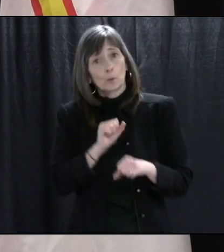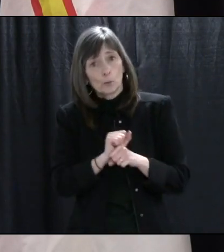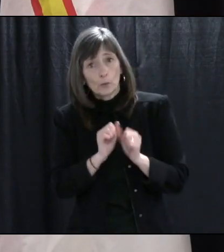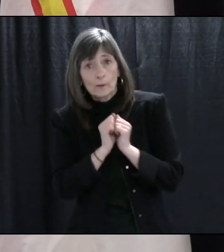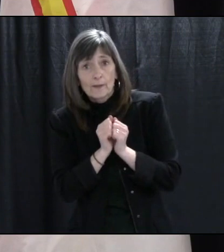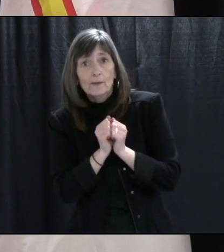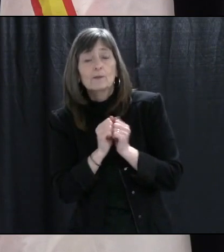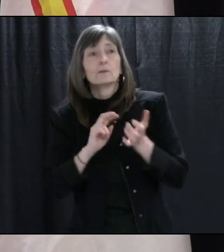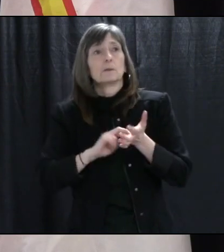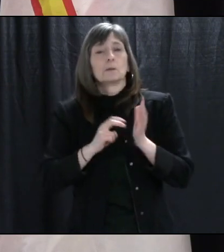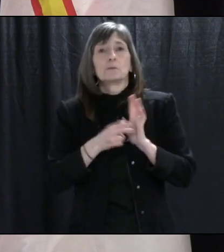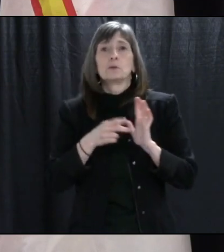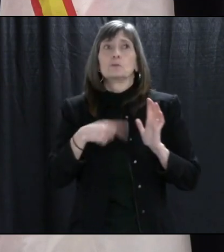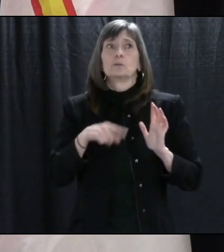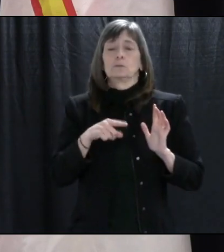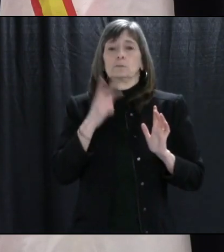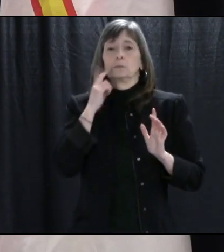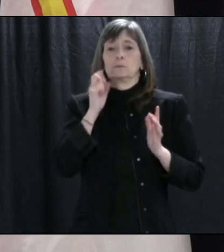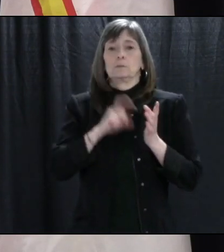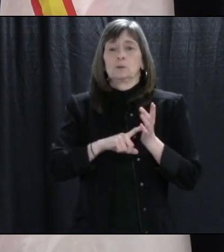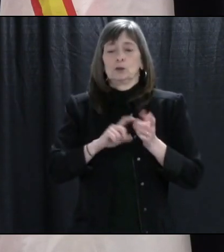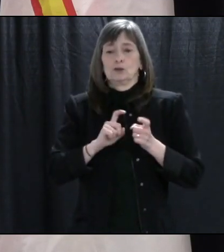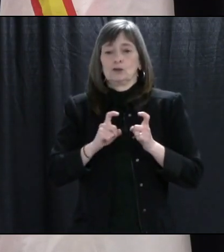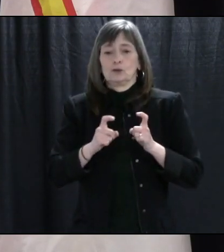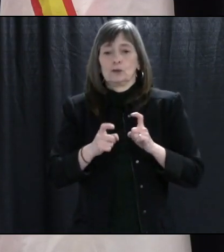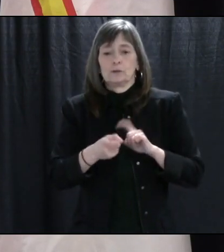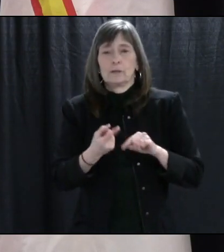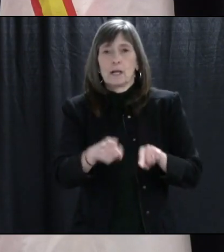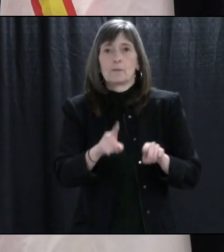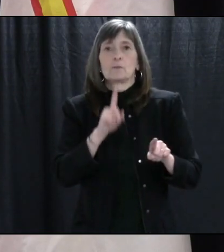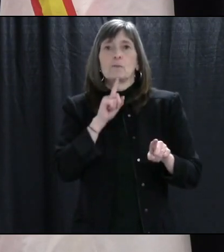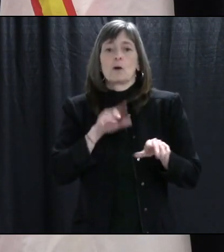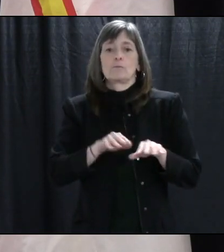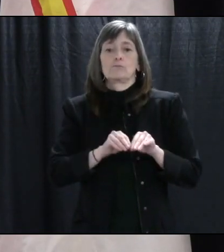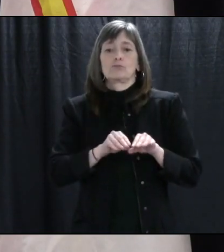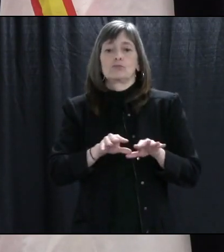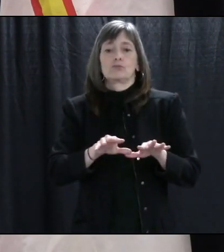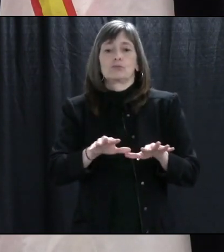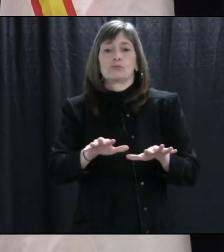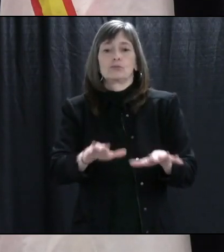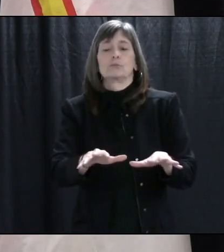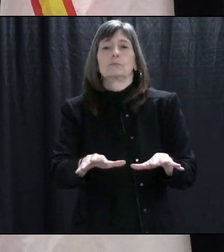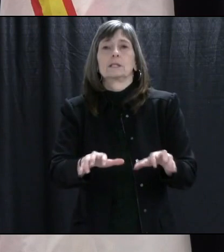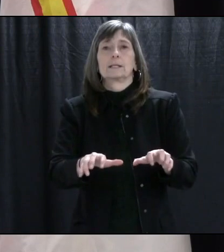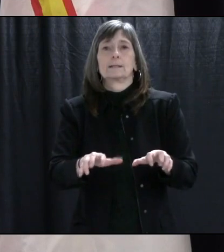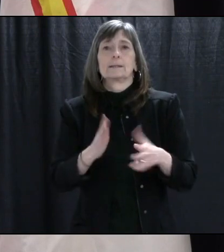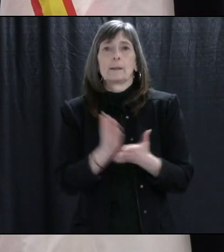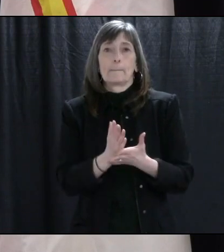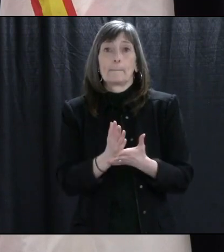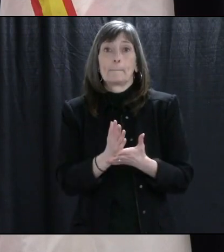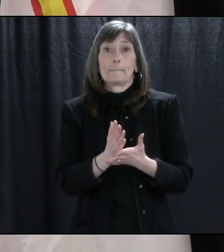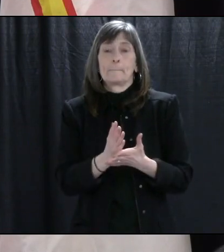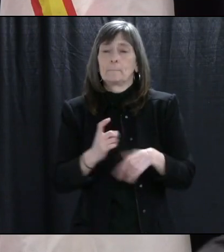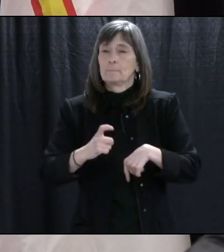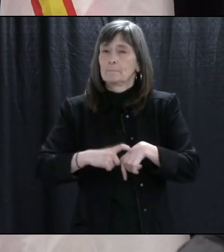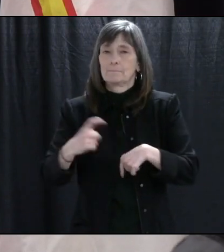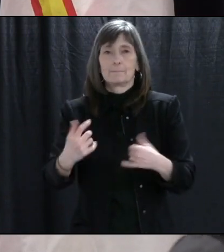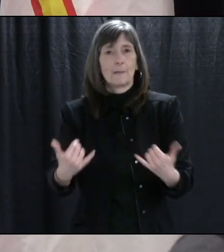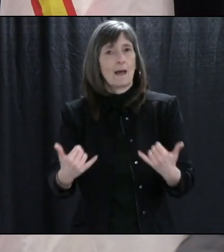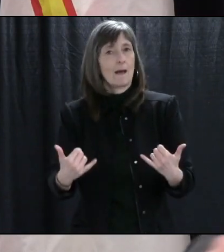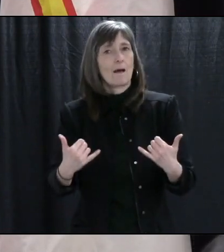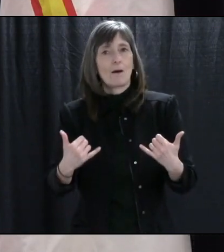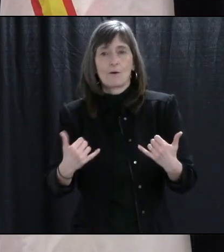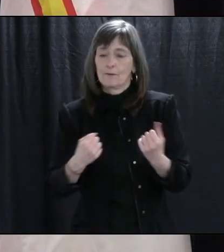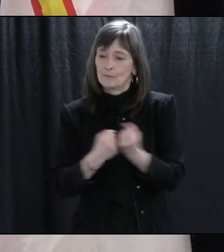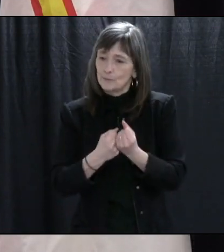areas of the work that we are doing to stop the spread of COVID-19. The time is now, so let's continue to support one